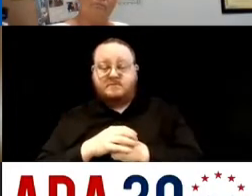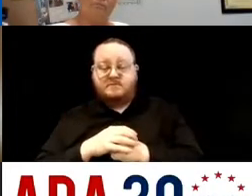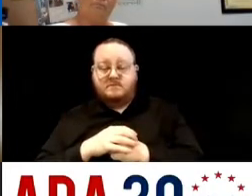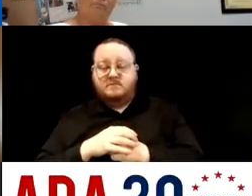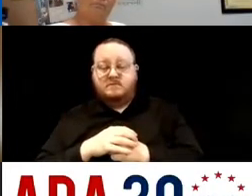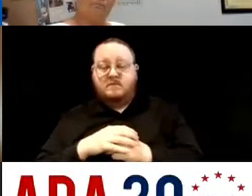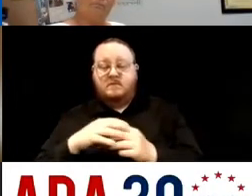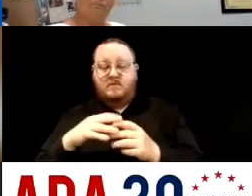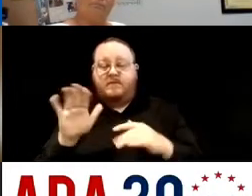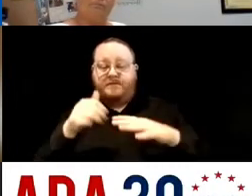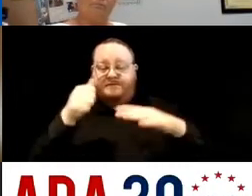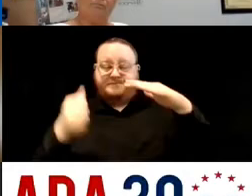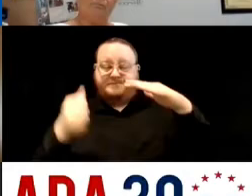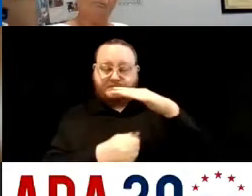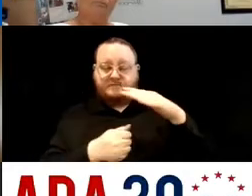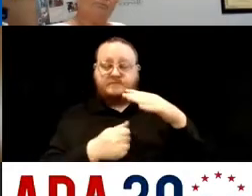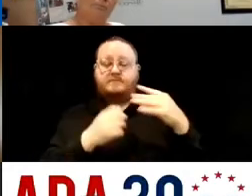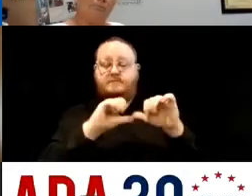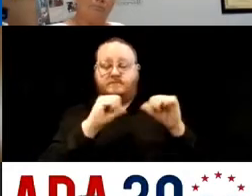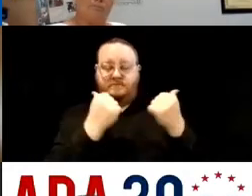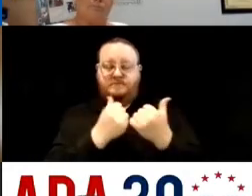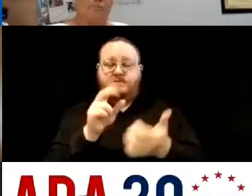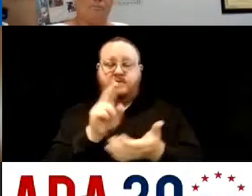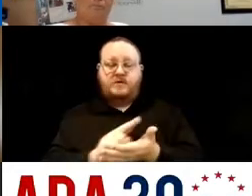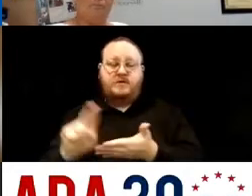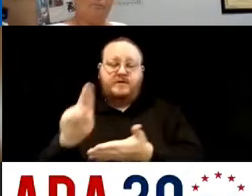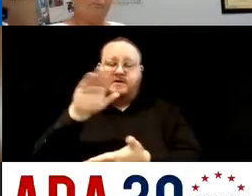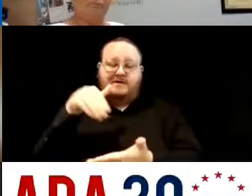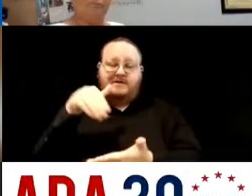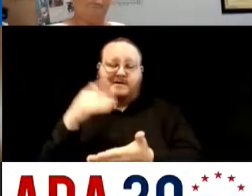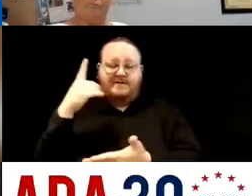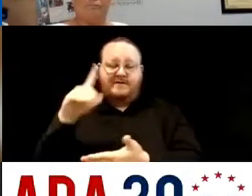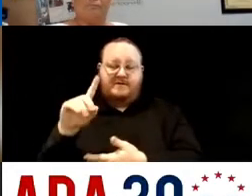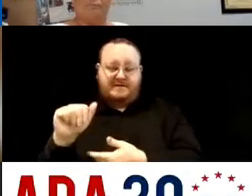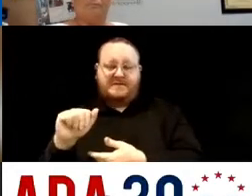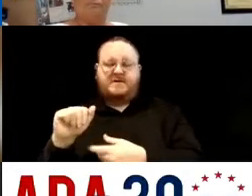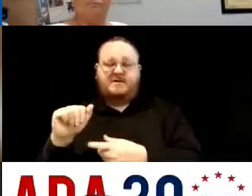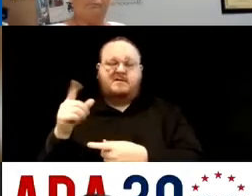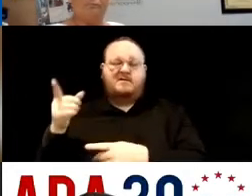the Association of University Centers for Disability in Washington, D.C.